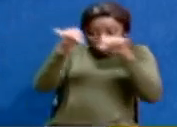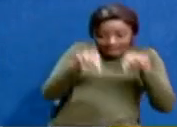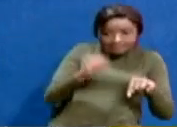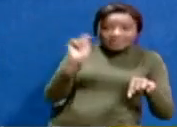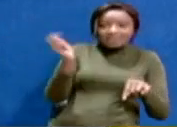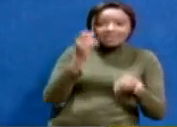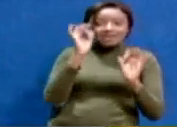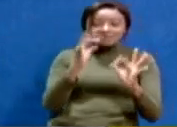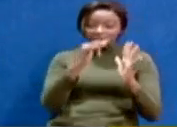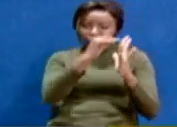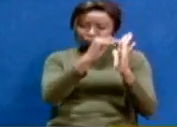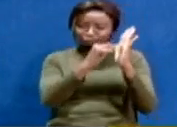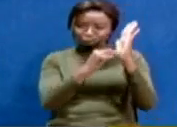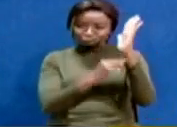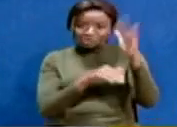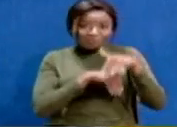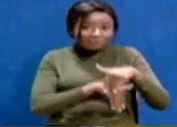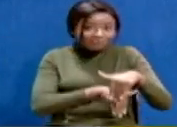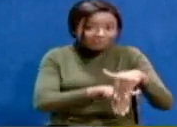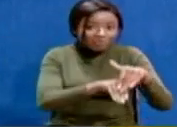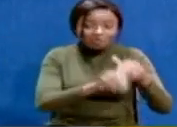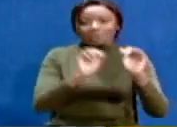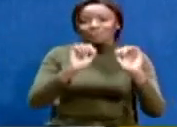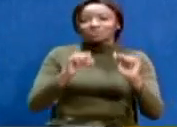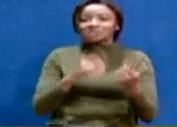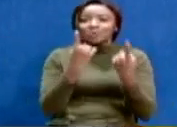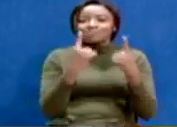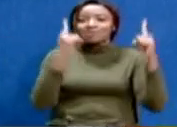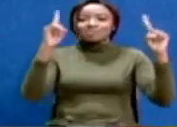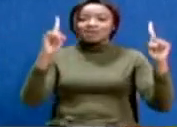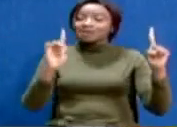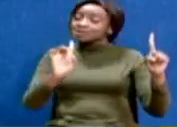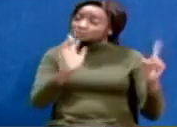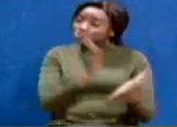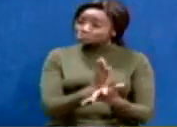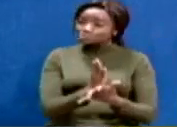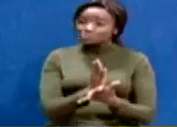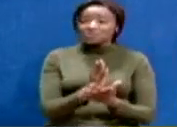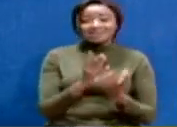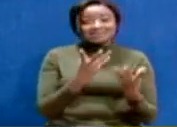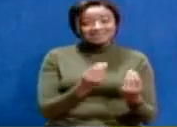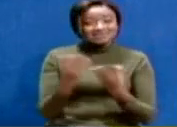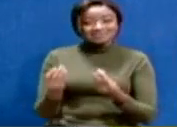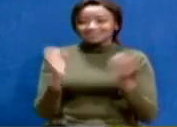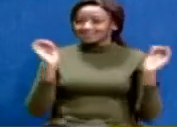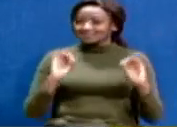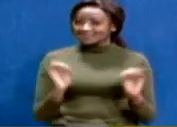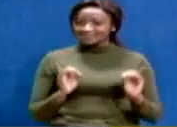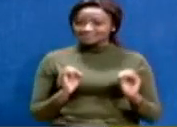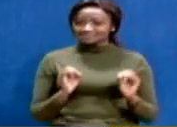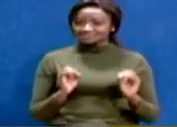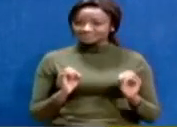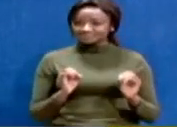Observing these measures, of course, comes with a cost to all of us. It's not